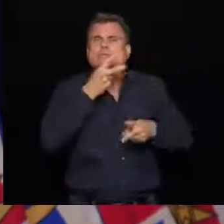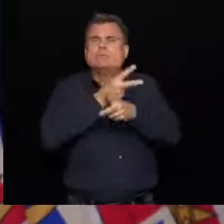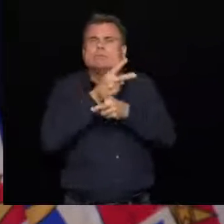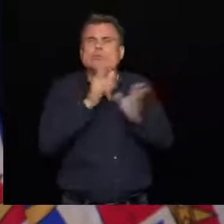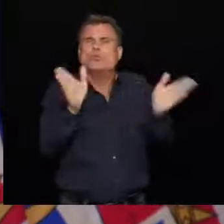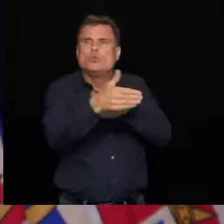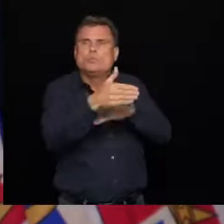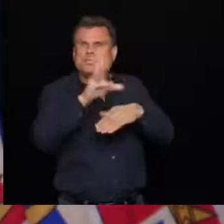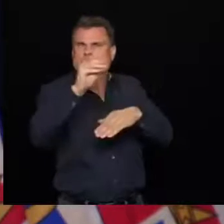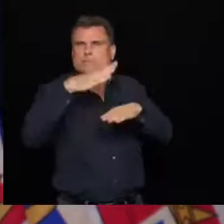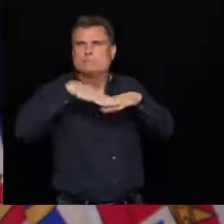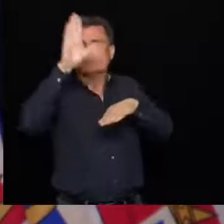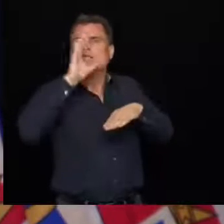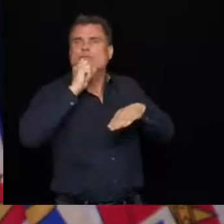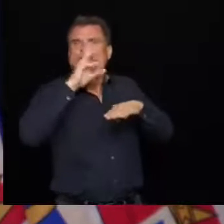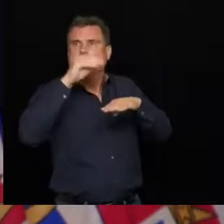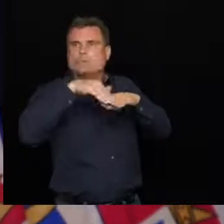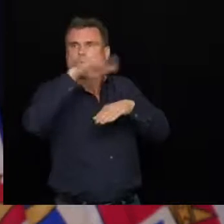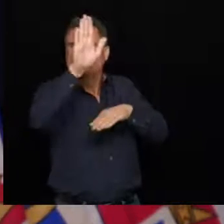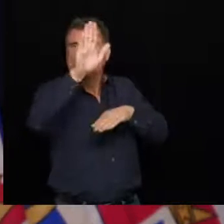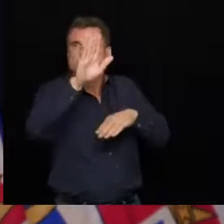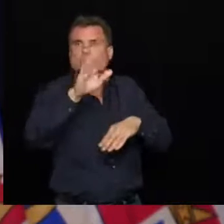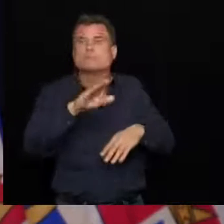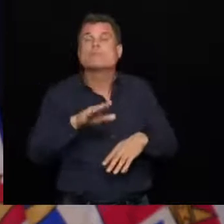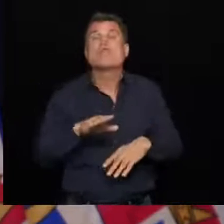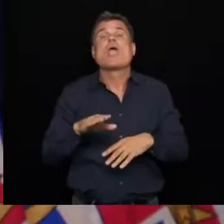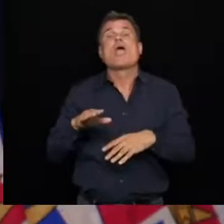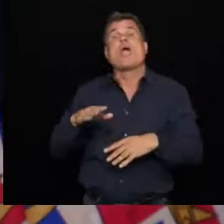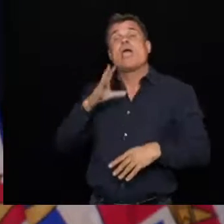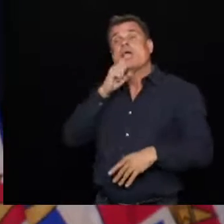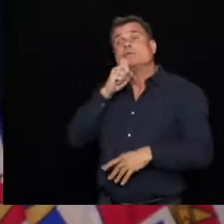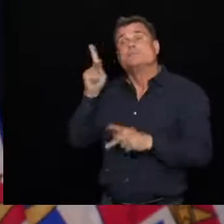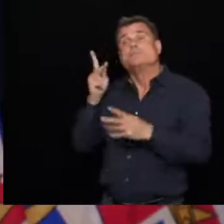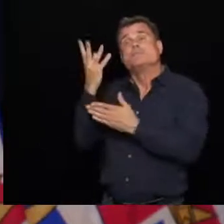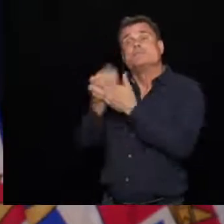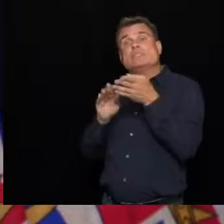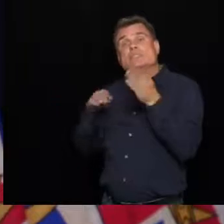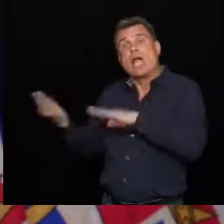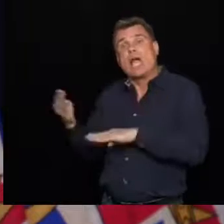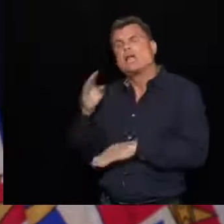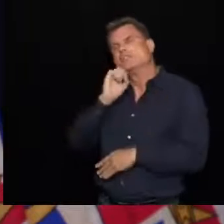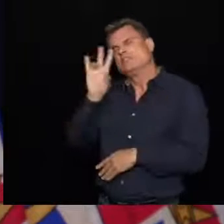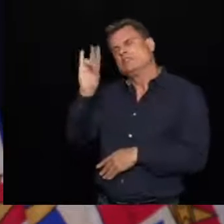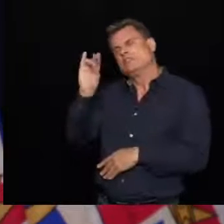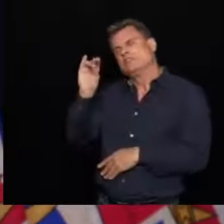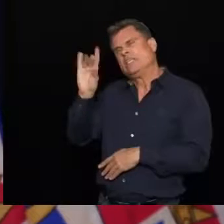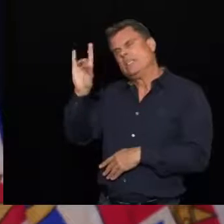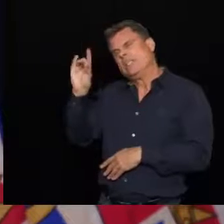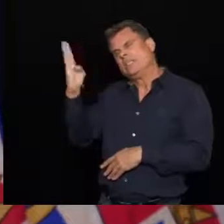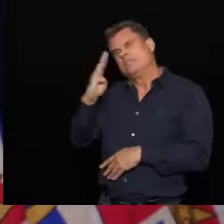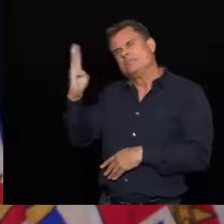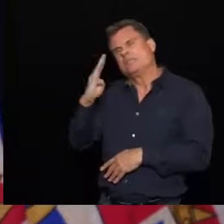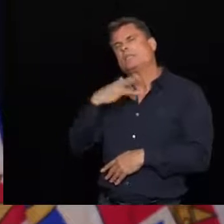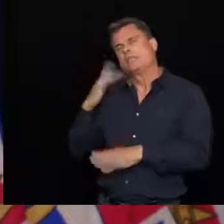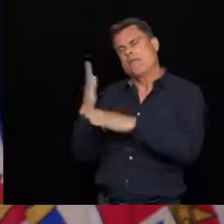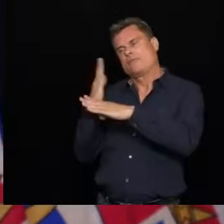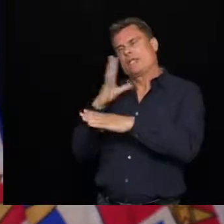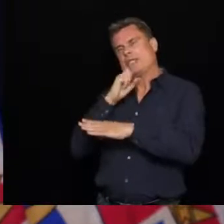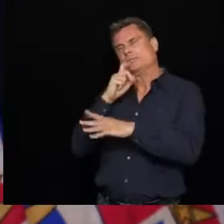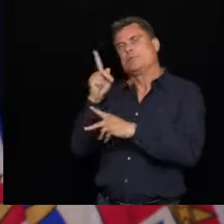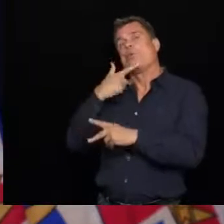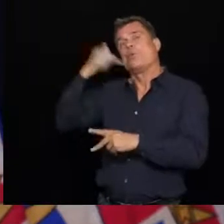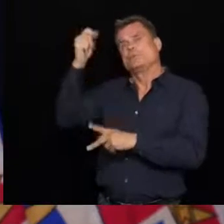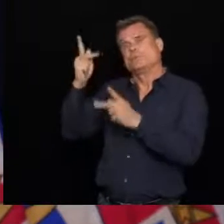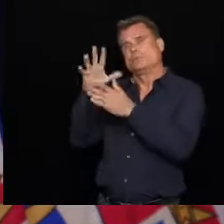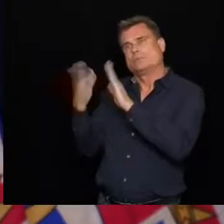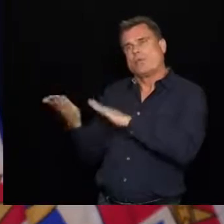80. So yes, it is much more likely to cause severe illness as we get older, but it can cause